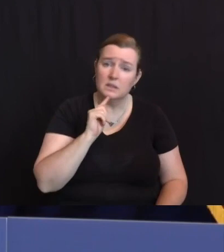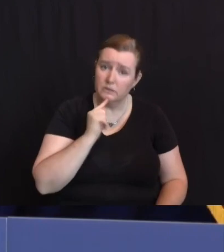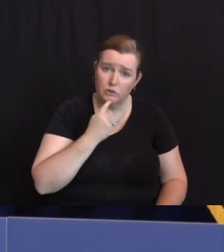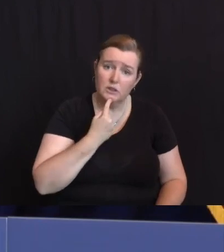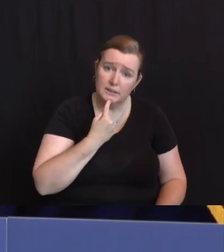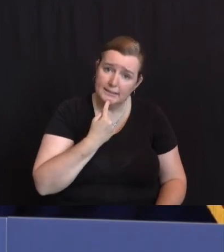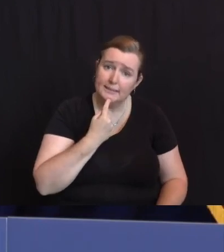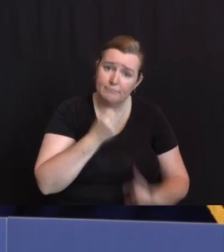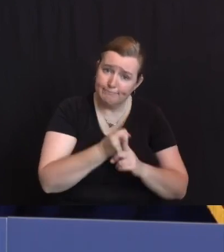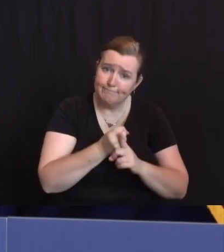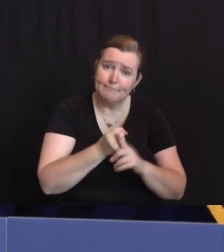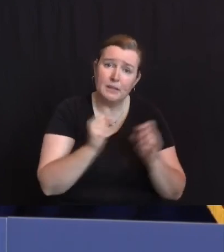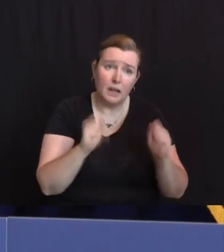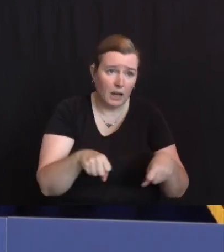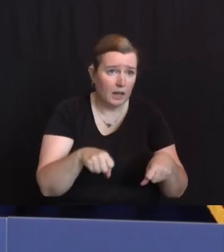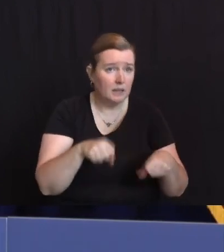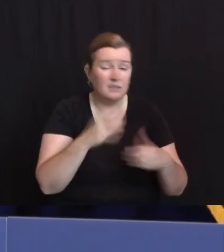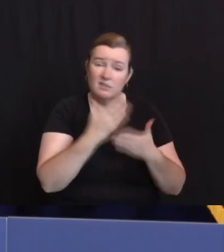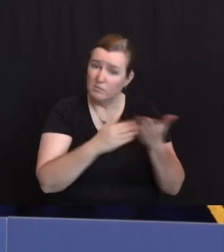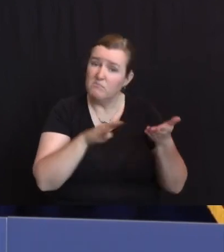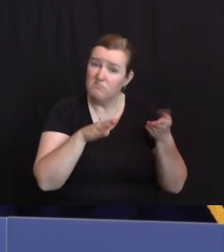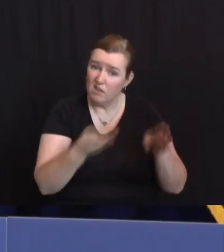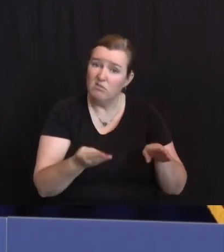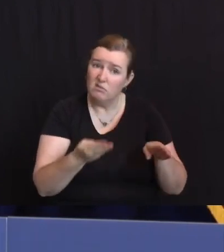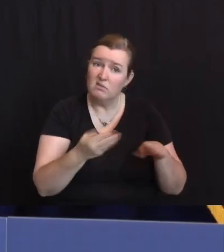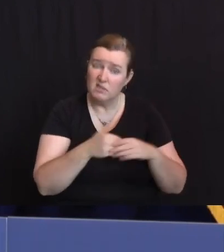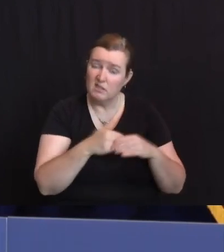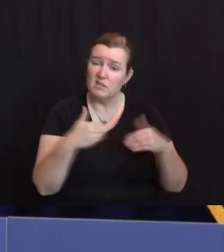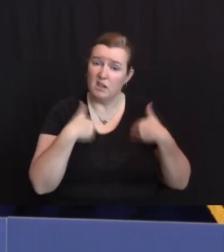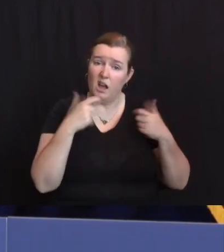population. A CDC study released